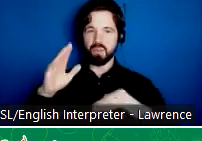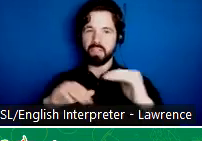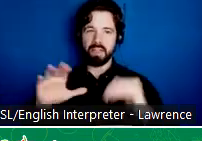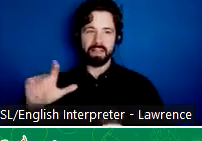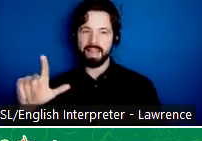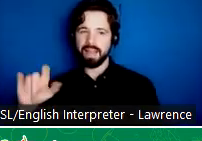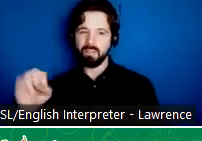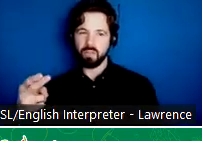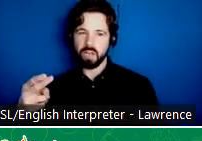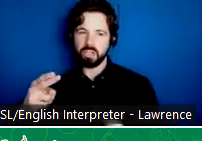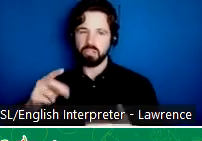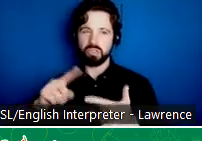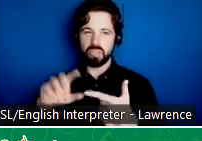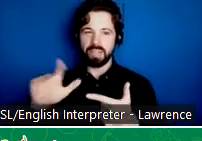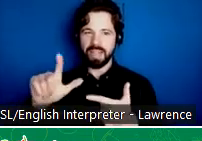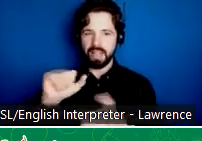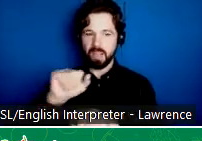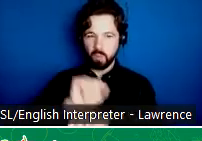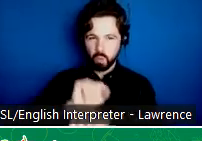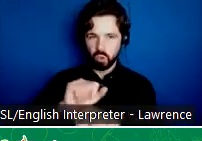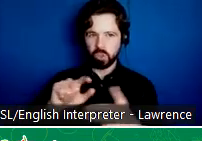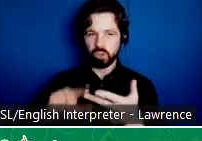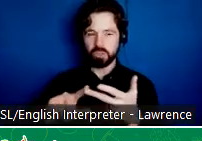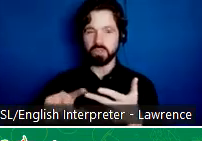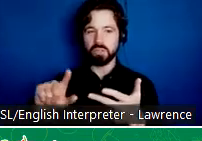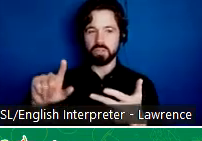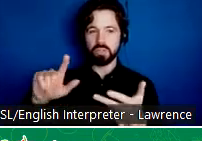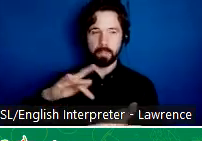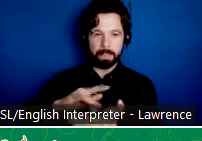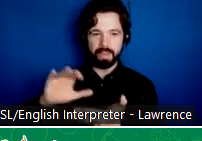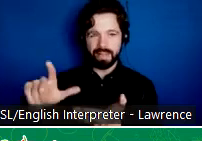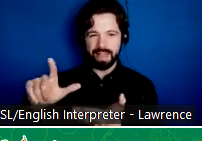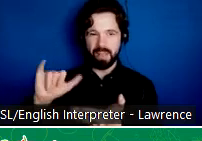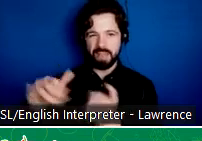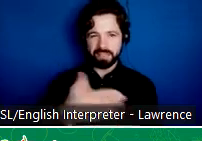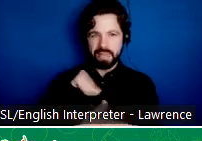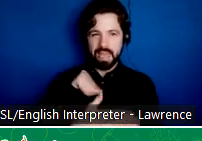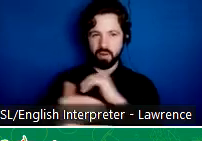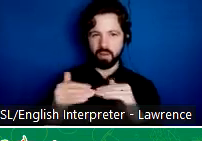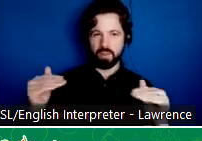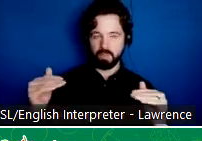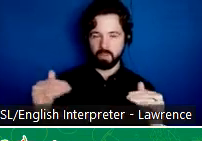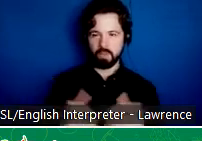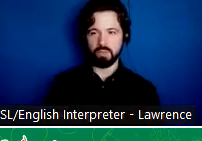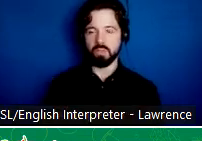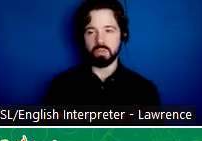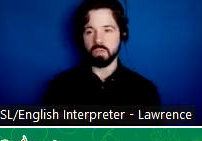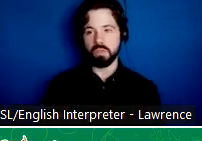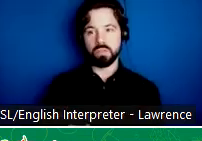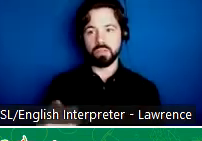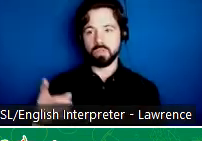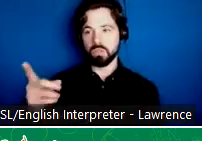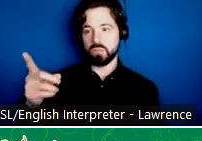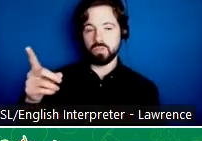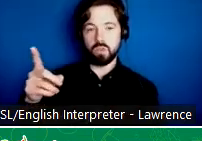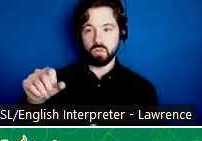and Medi-Cal, which are administered at the county level. So households will not be applying for Summer